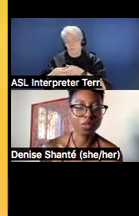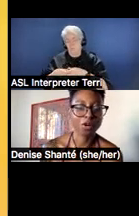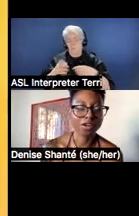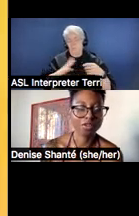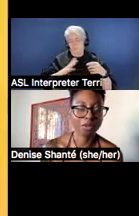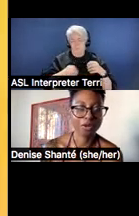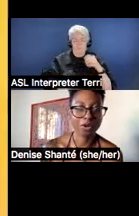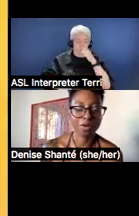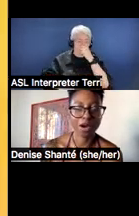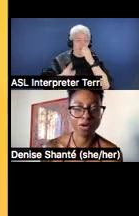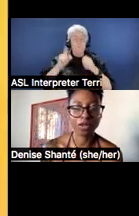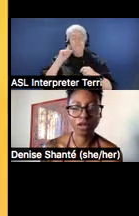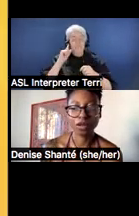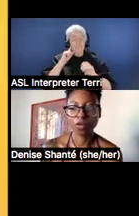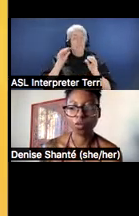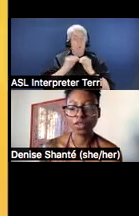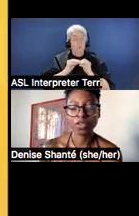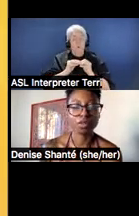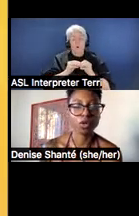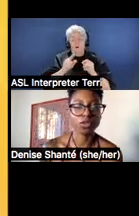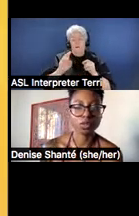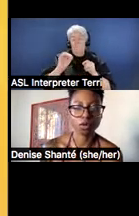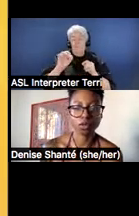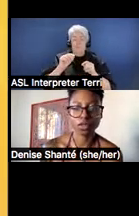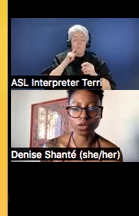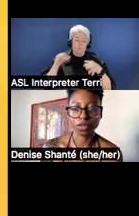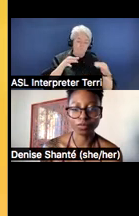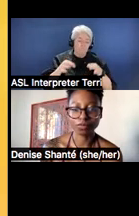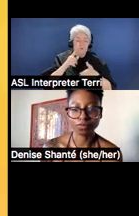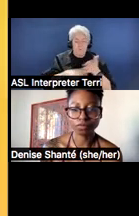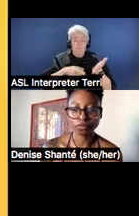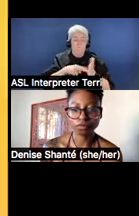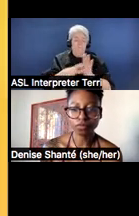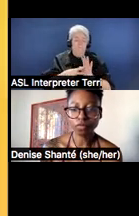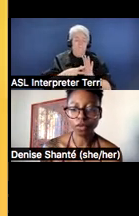you'll hear more from Miro about what this emotional support role is holding.